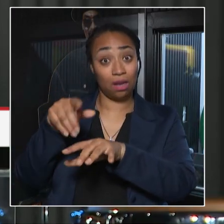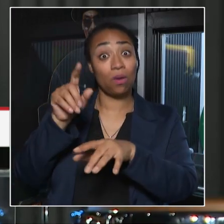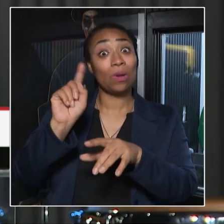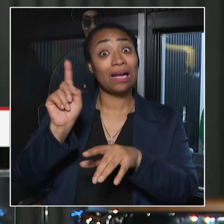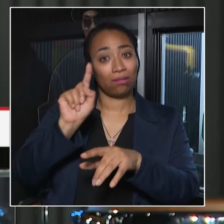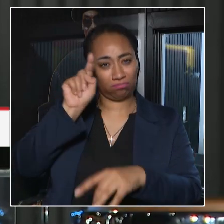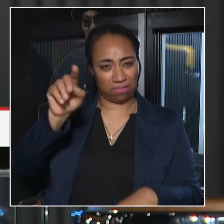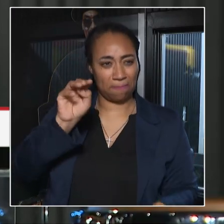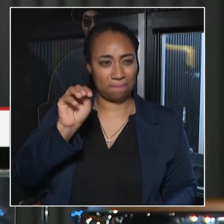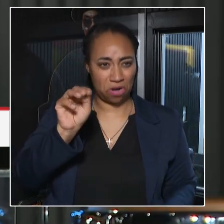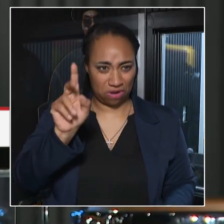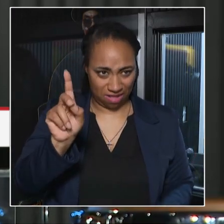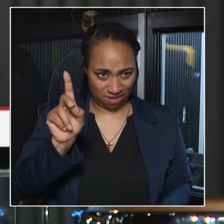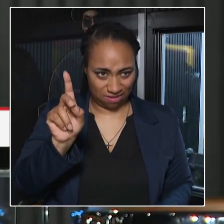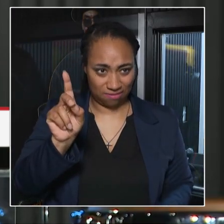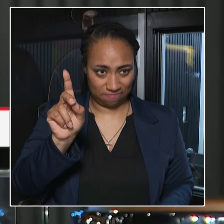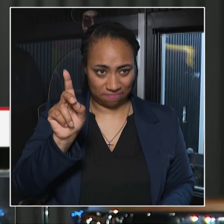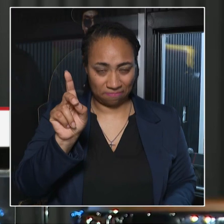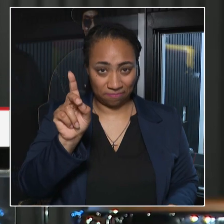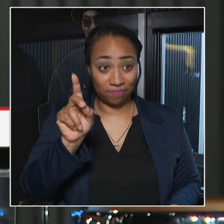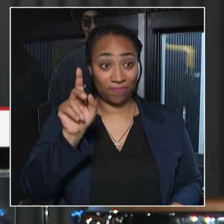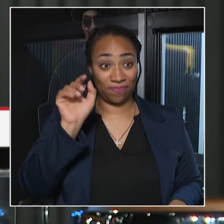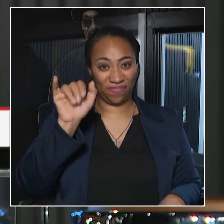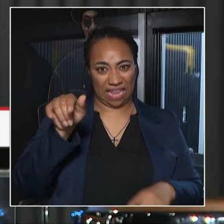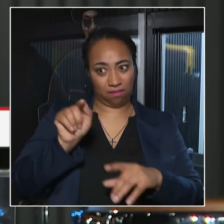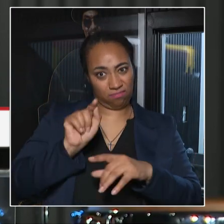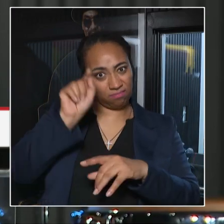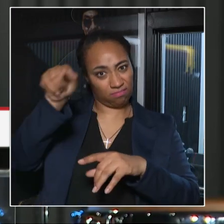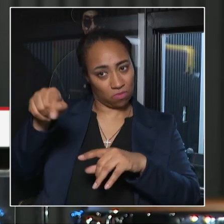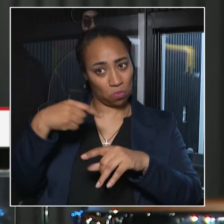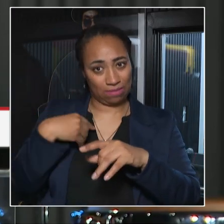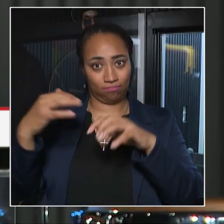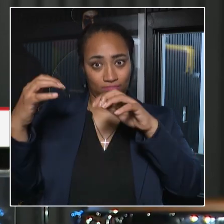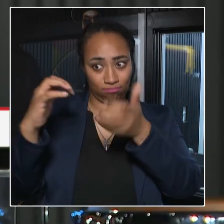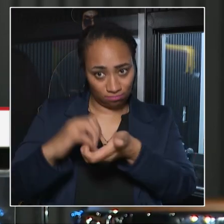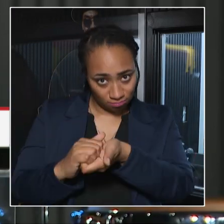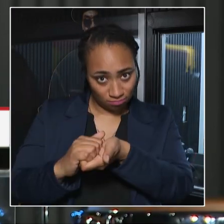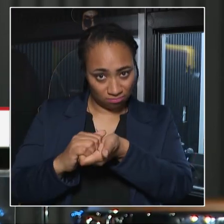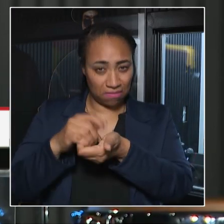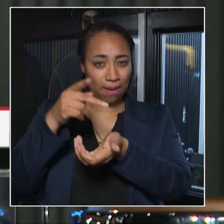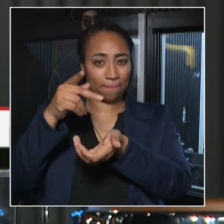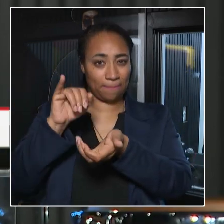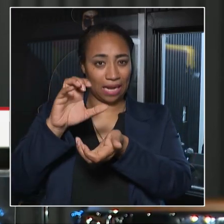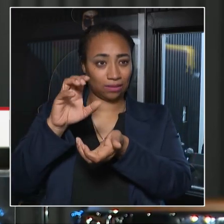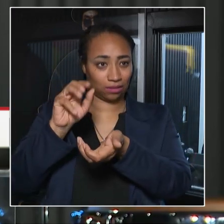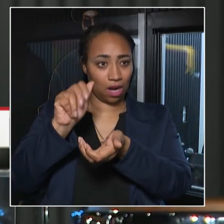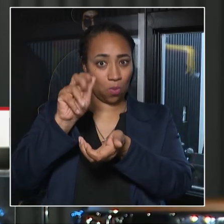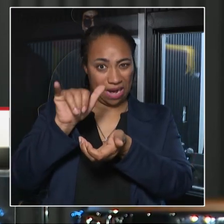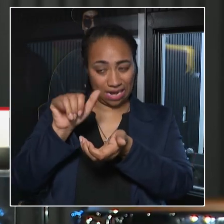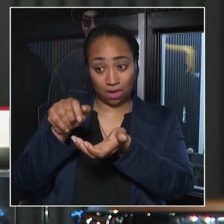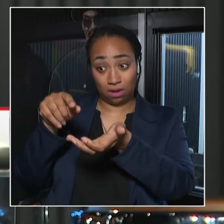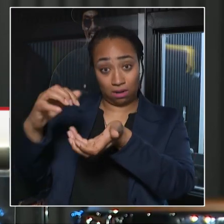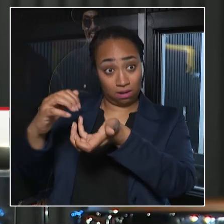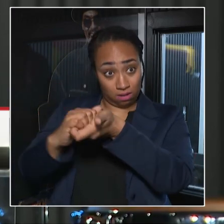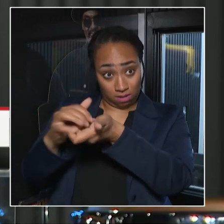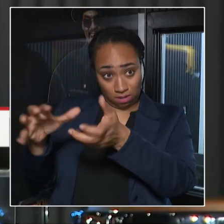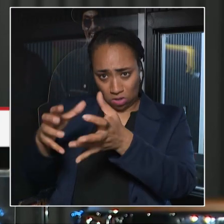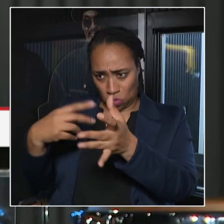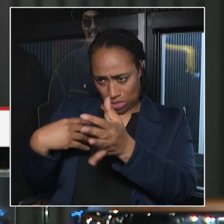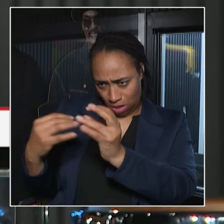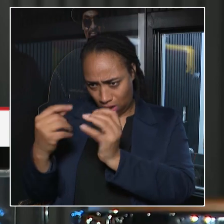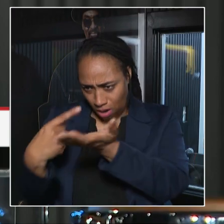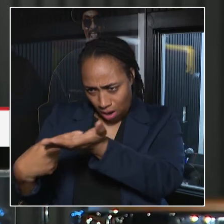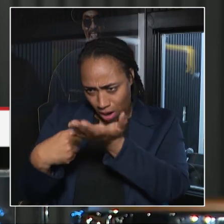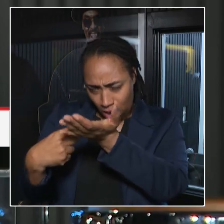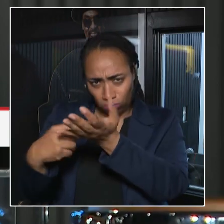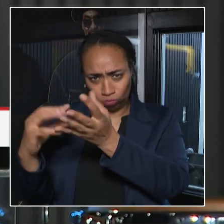and he linked their struggles that they had in the 17th century to the struggles that Anacostans are having today. So we're using that opportunity